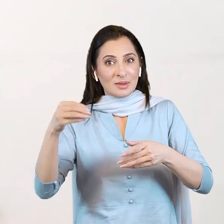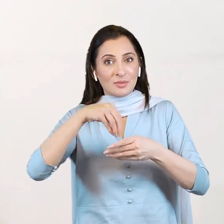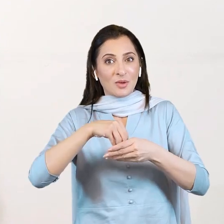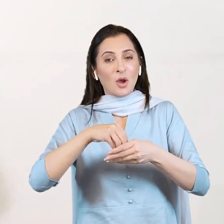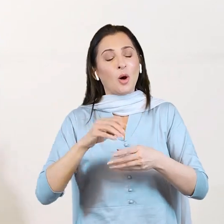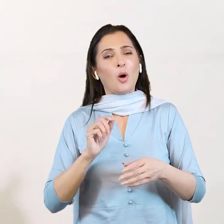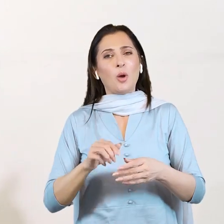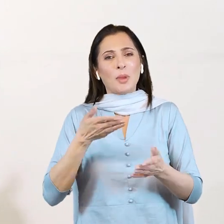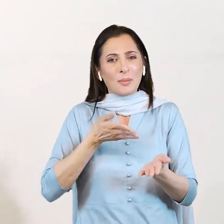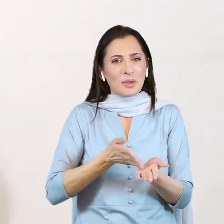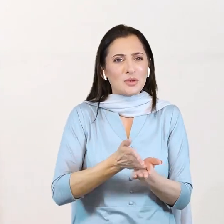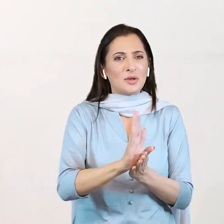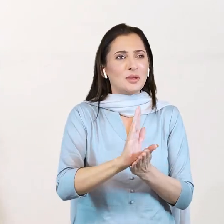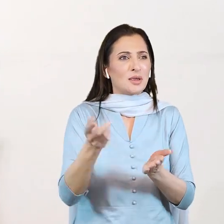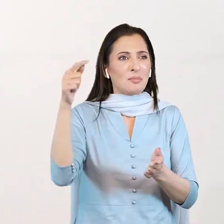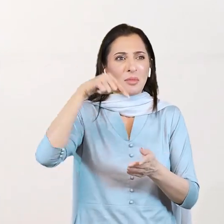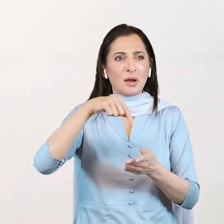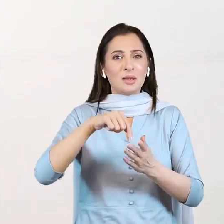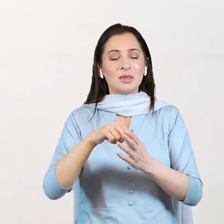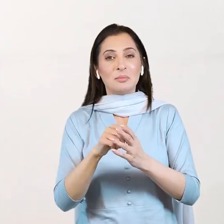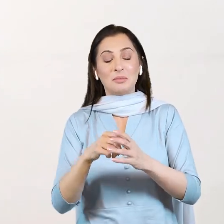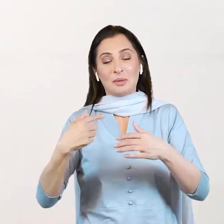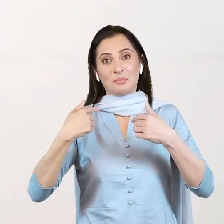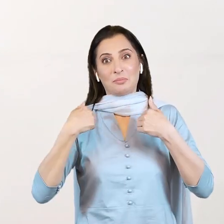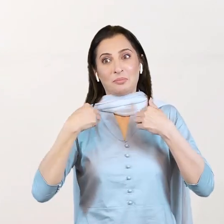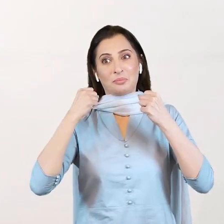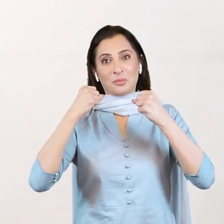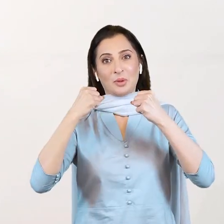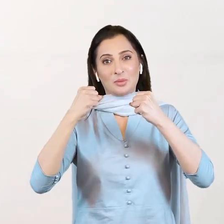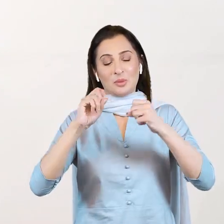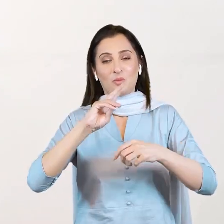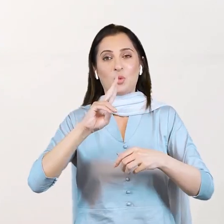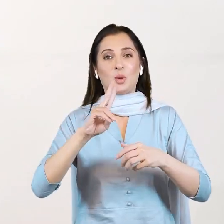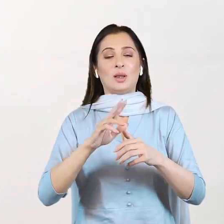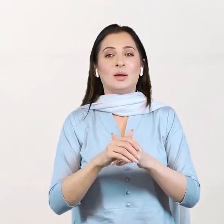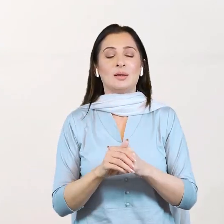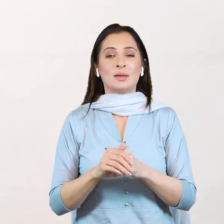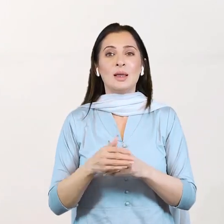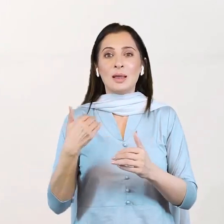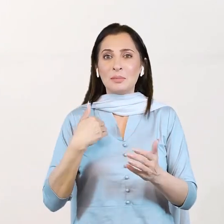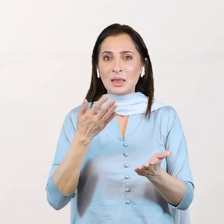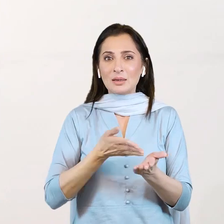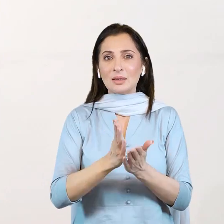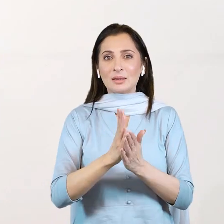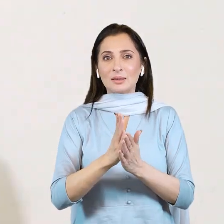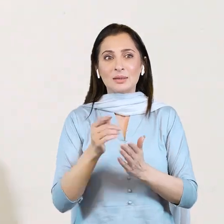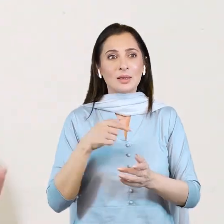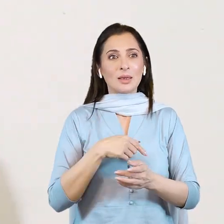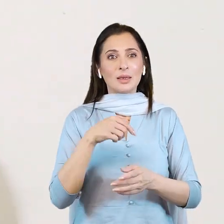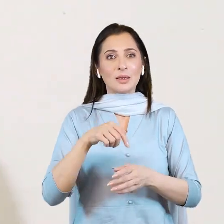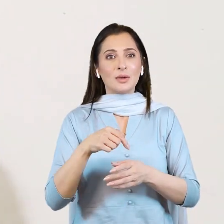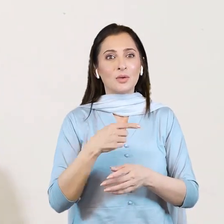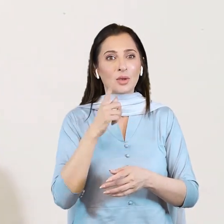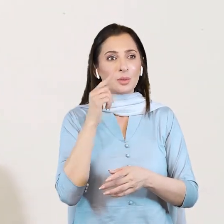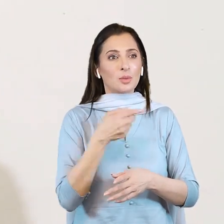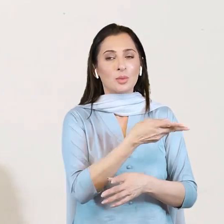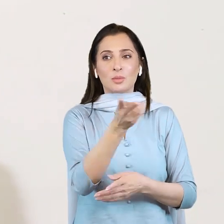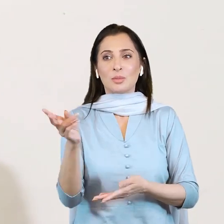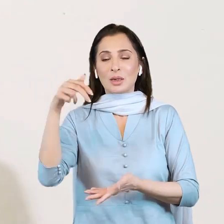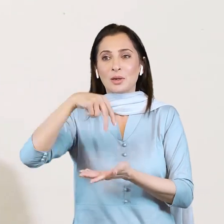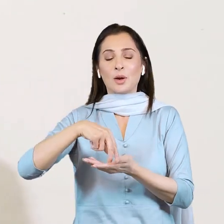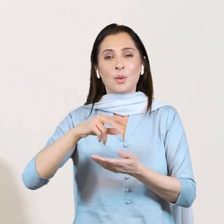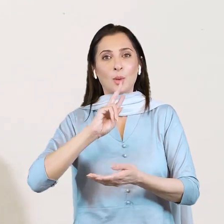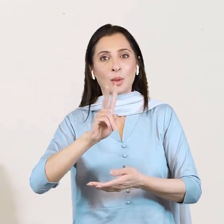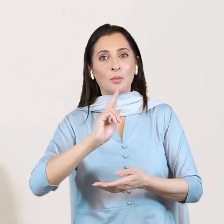My journey as a public speaker was one of the first hurdles that I crossed to become the person that I am today. Going back to my passion